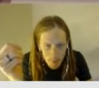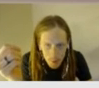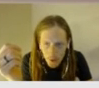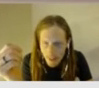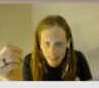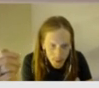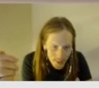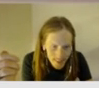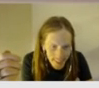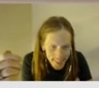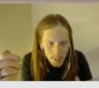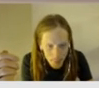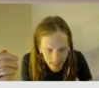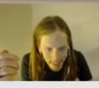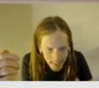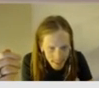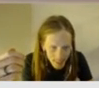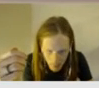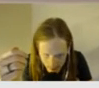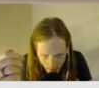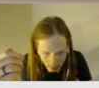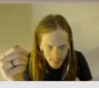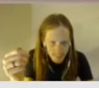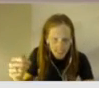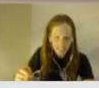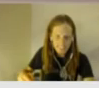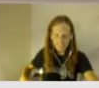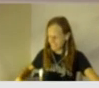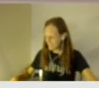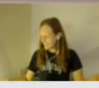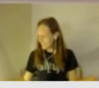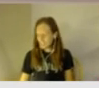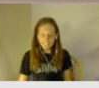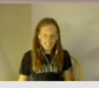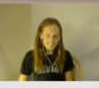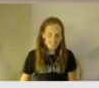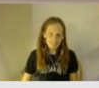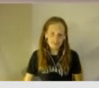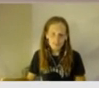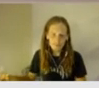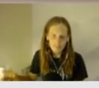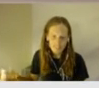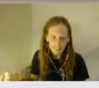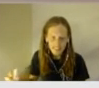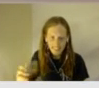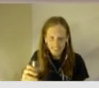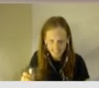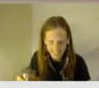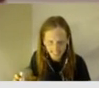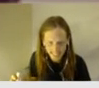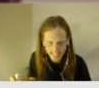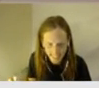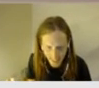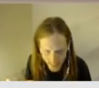to people who are kind of dealing with that, like myself? So I would say be lazy. So and what I